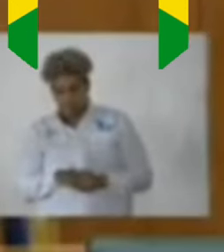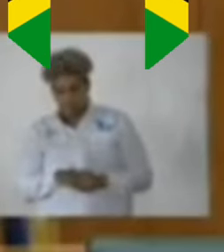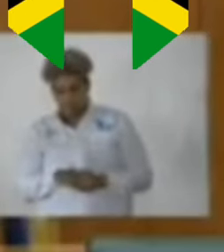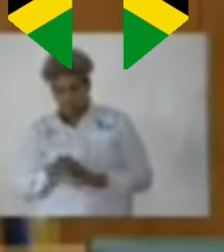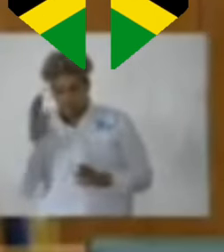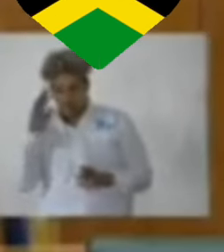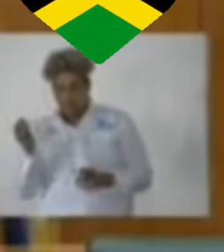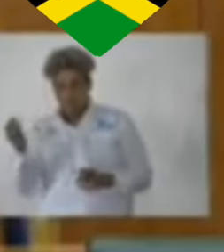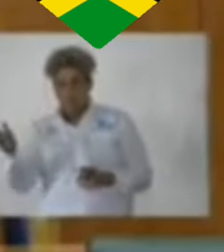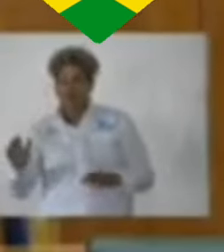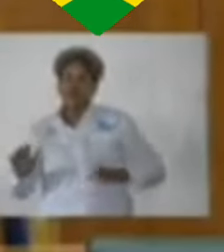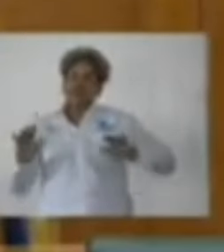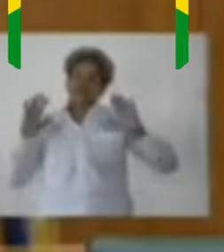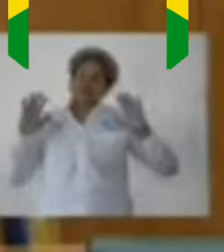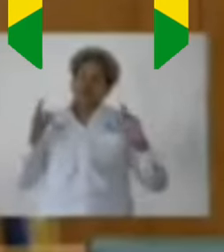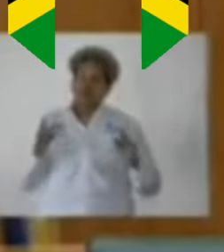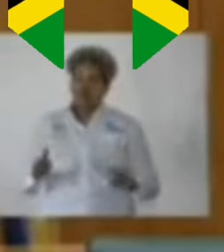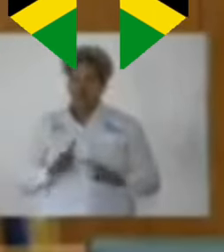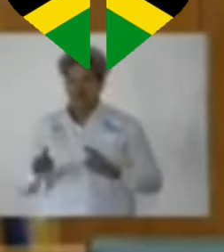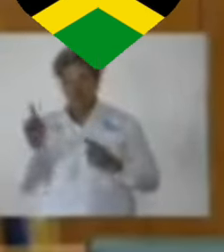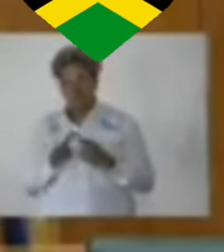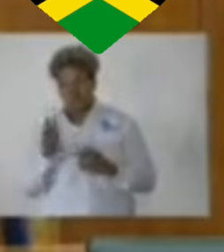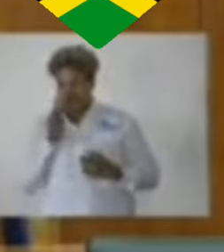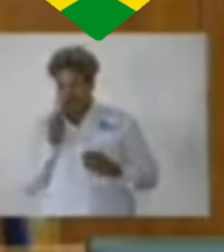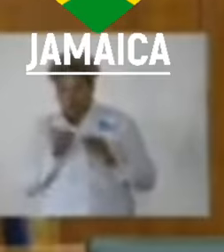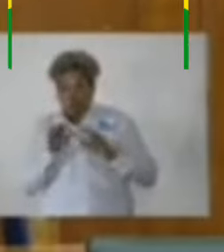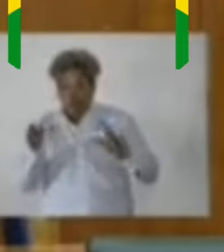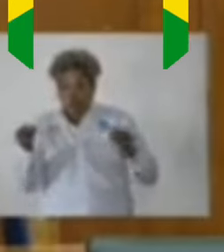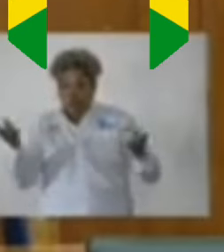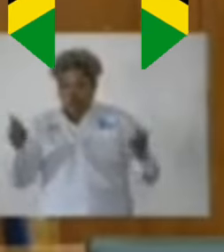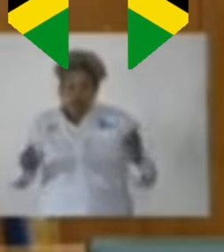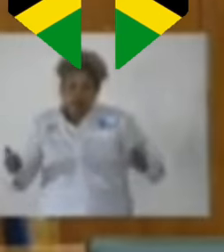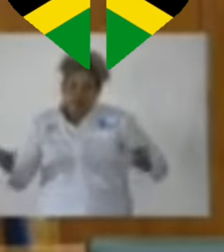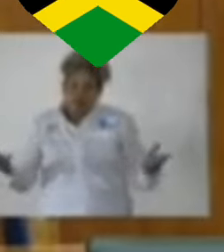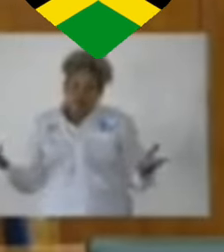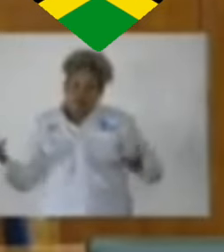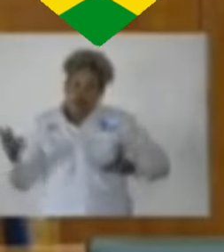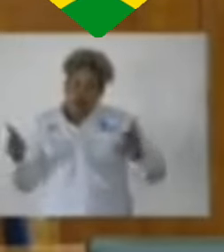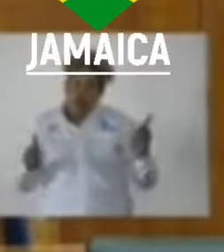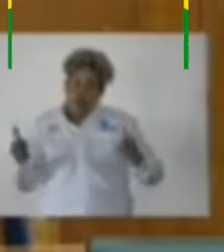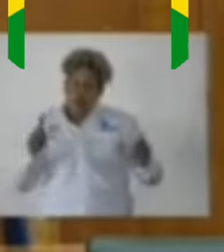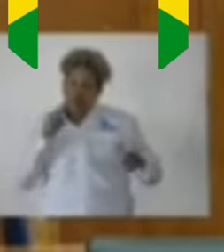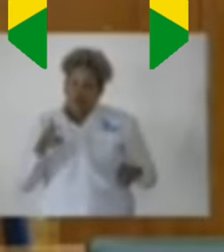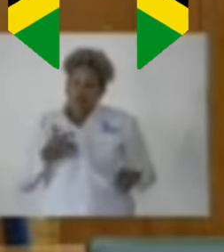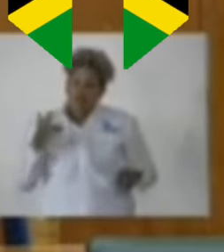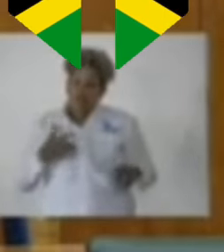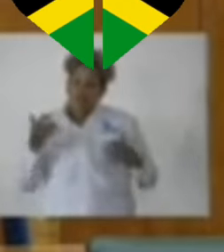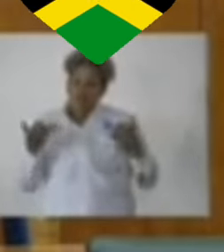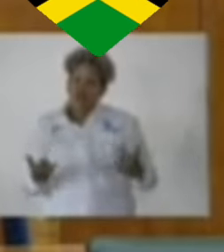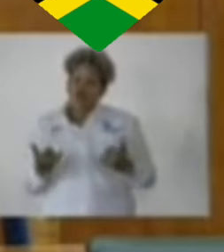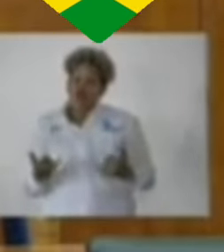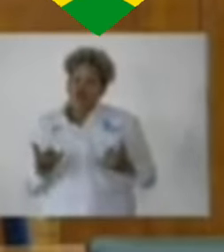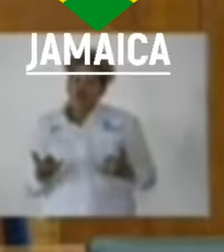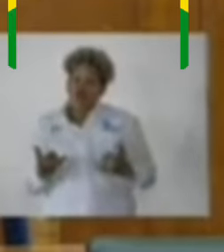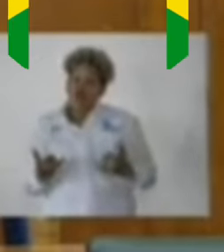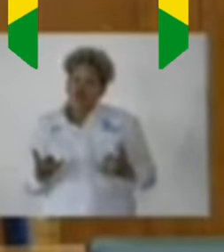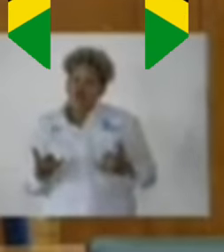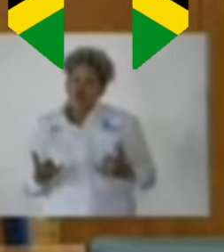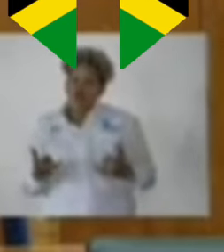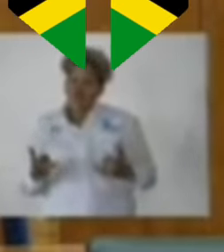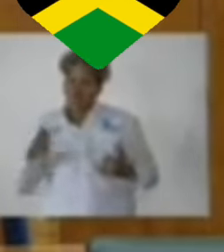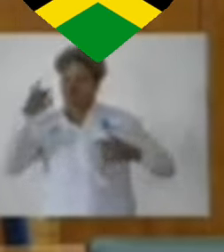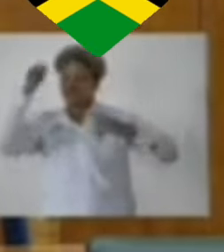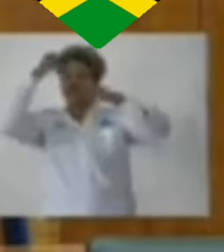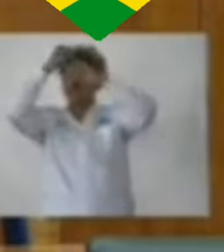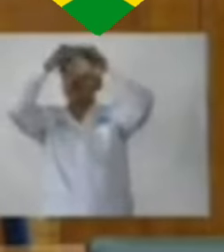will give you an ease up. But until then, what the people are feeling is an